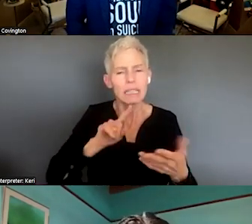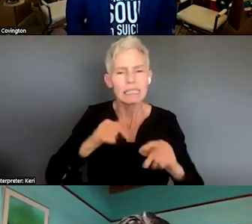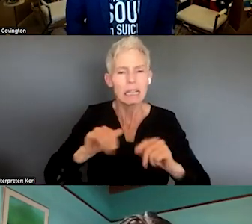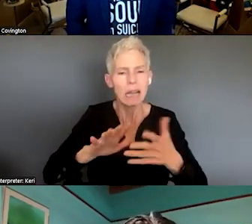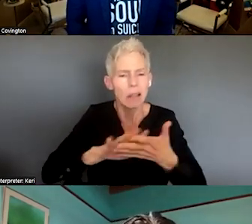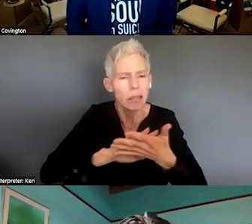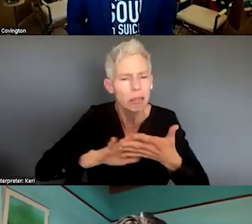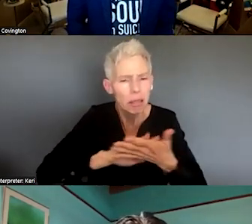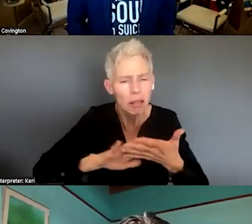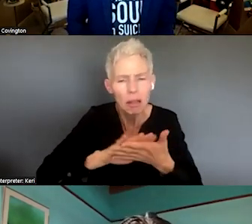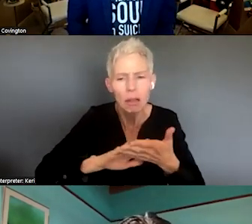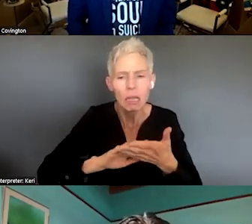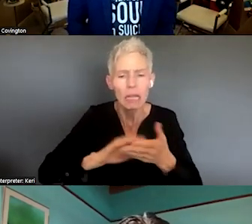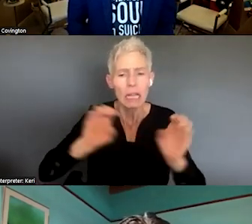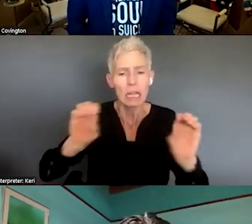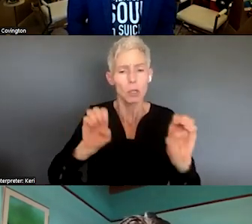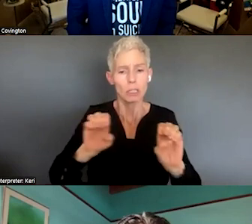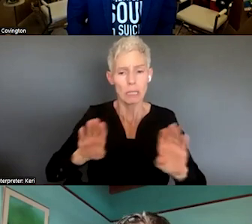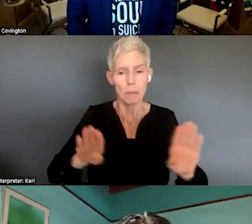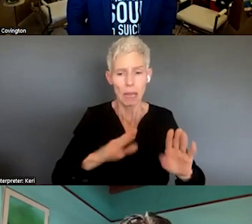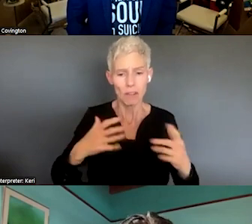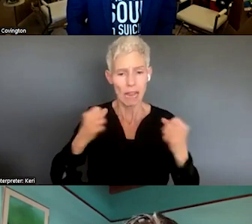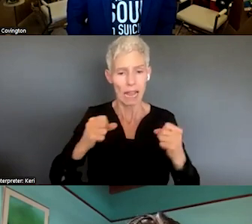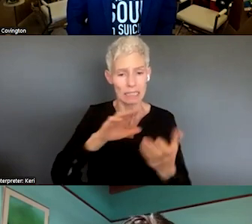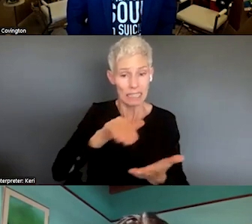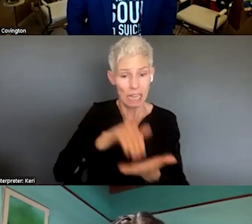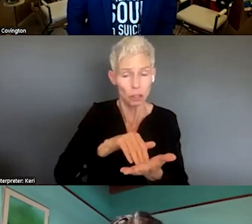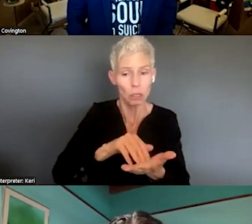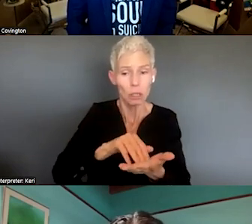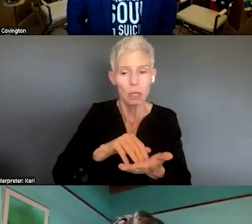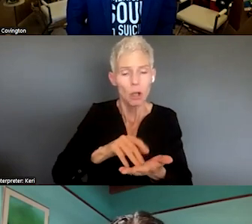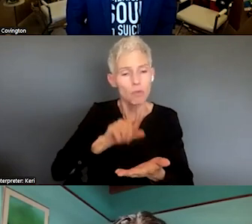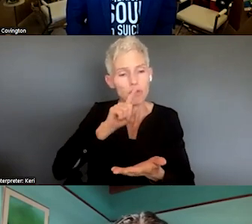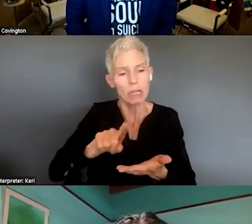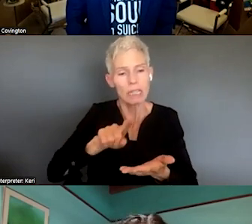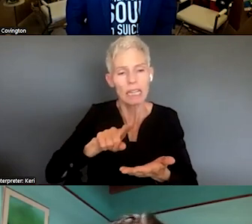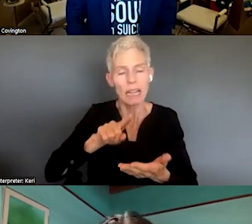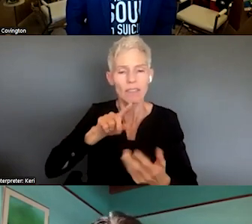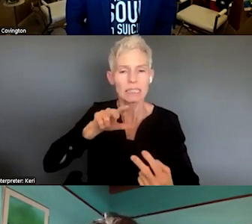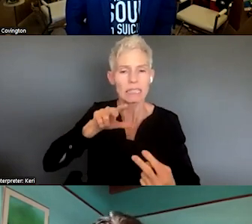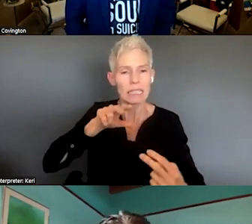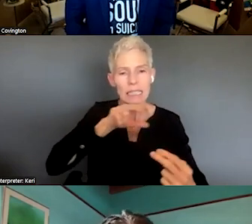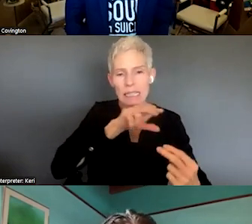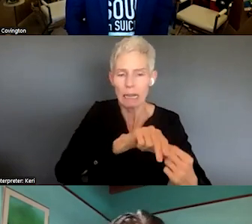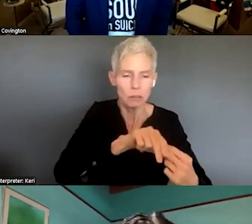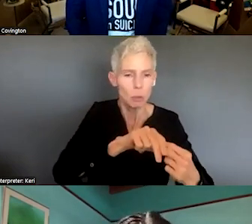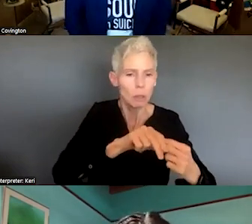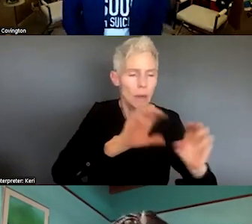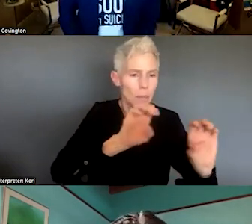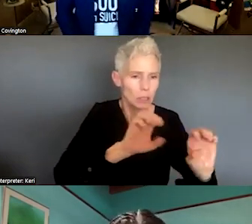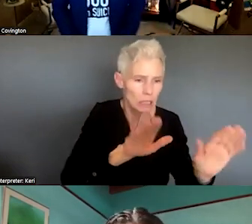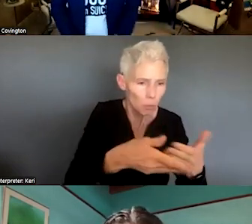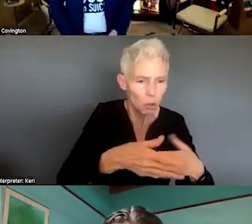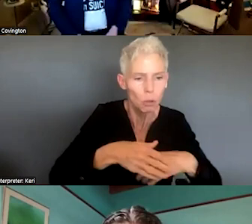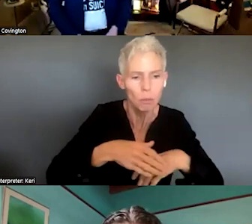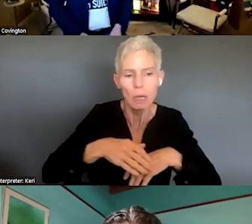to whether these emergency behavioral health centers are like governed by the EMTALA law. Like if they're attached to an emergency room, they probably are. If they're Right. freestanding, are